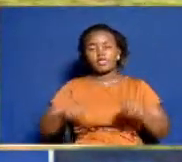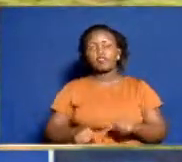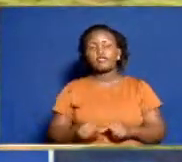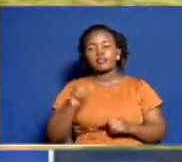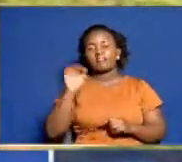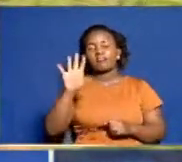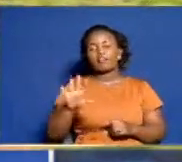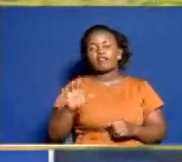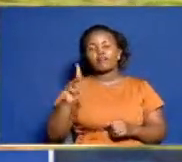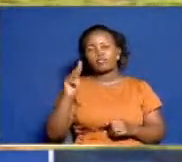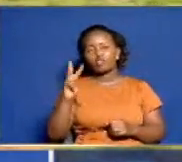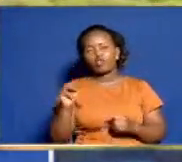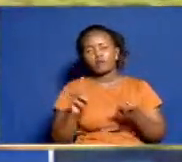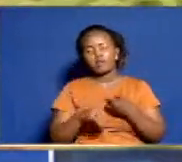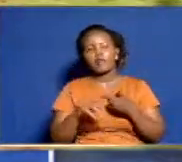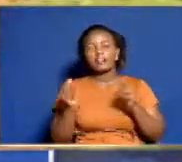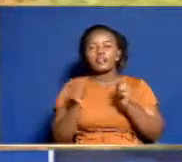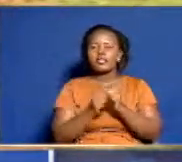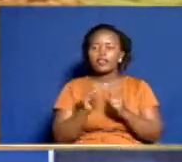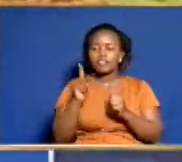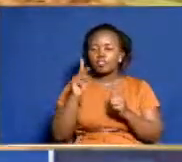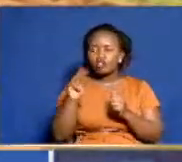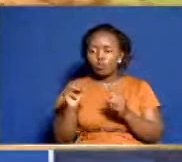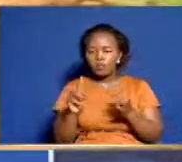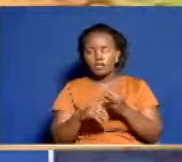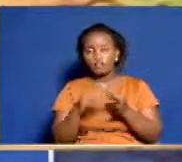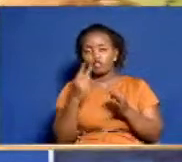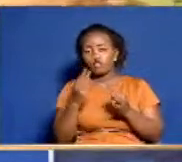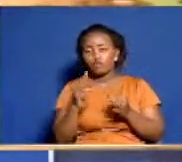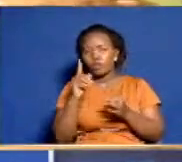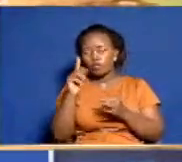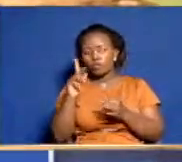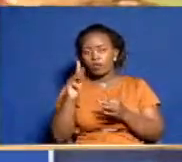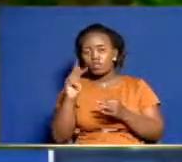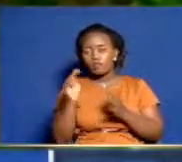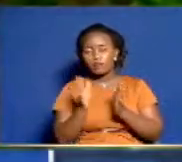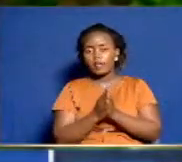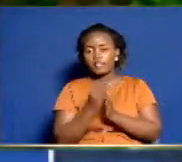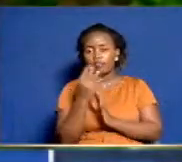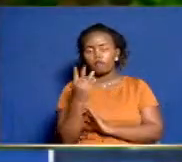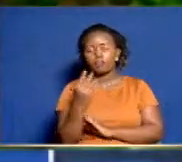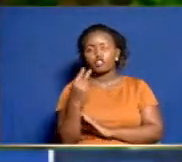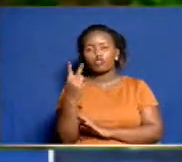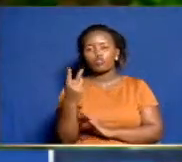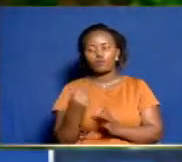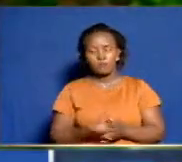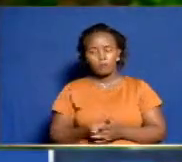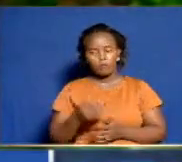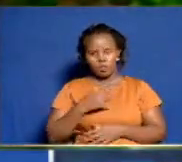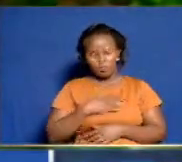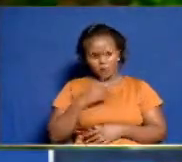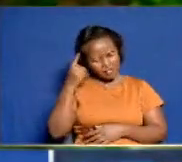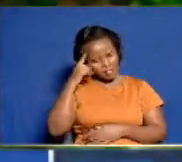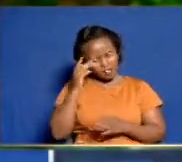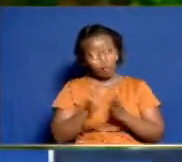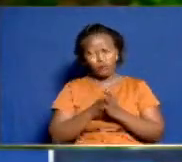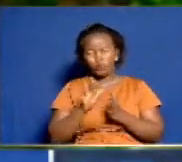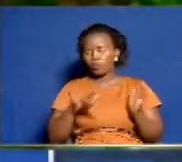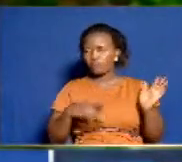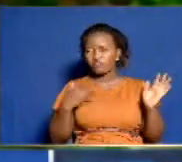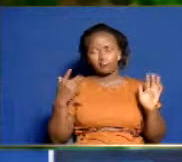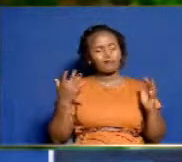10 kilometers, 21 kilometers and 42 kilometer categories. I think and I feel it's important to